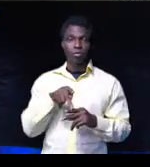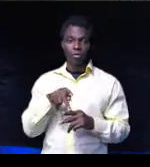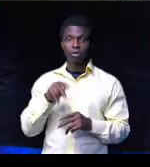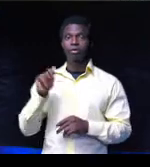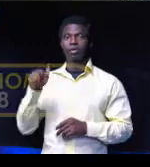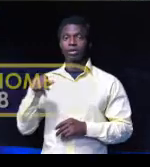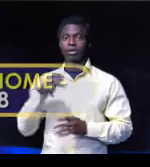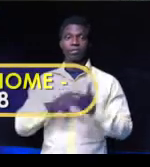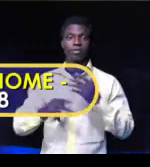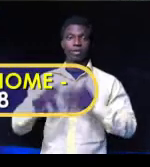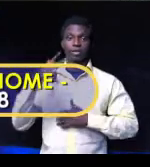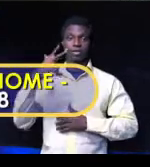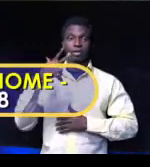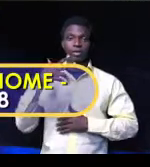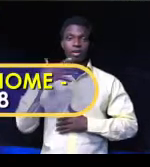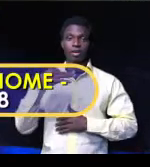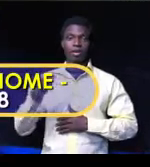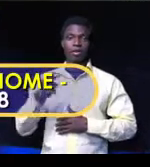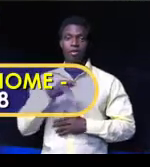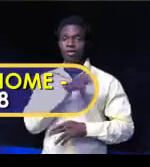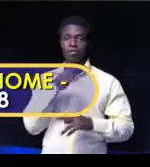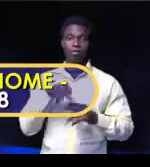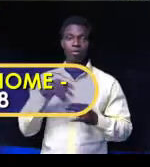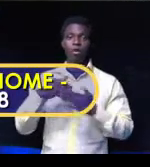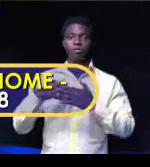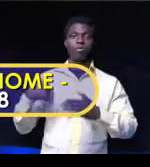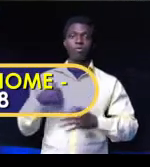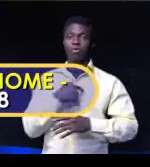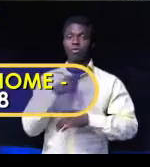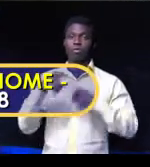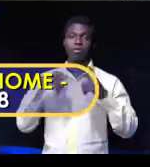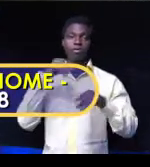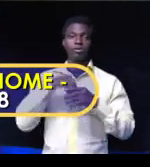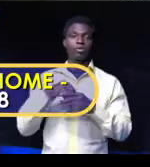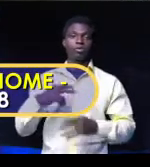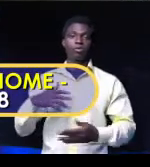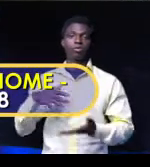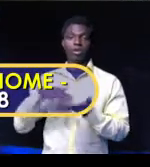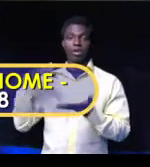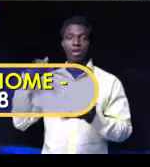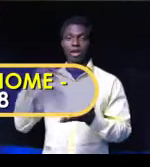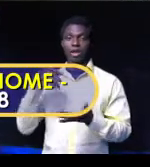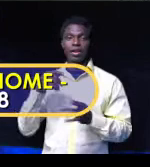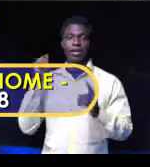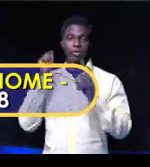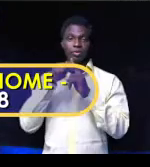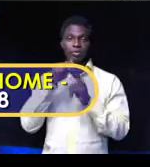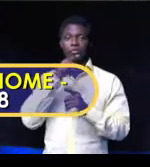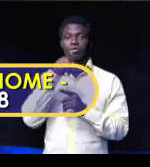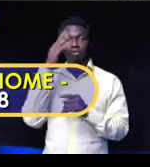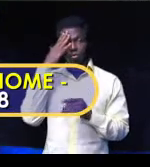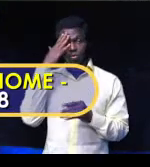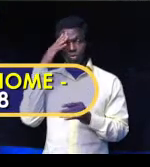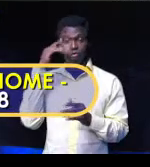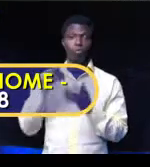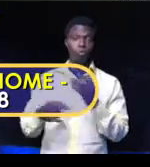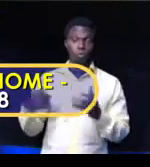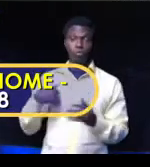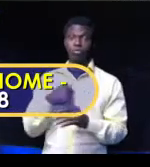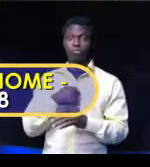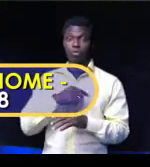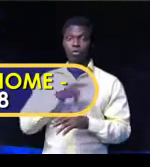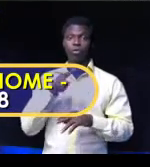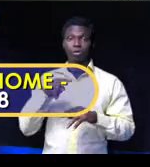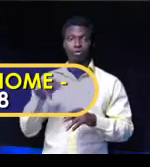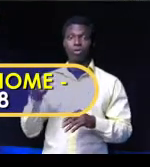Yes, part 3 of pronouns. But before we go into the learning objective, you know what we normally do?